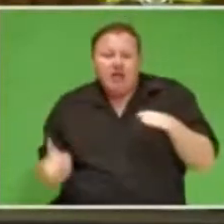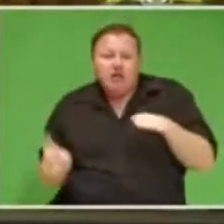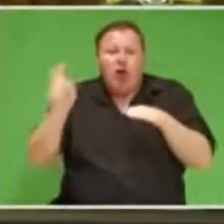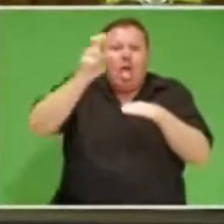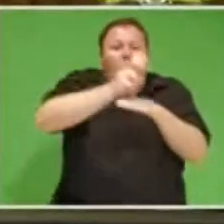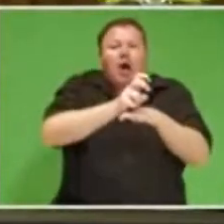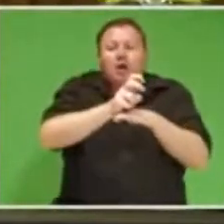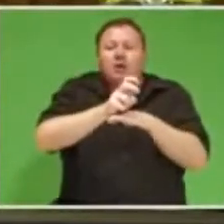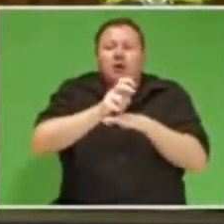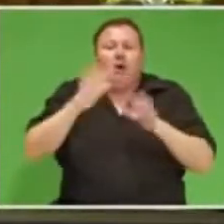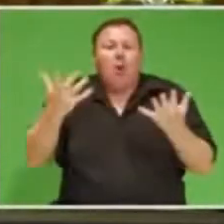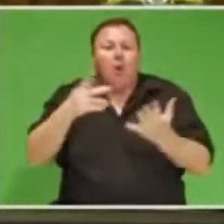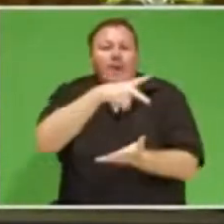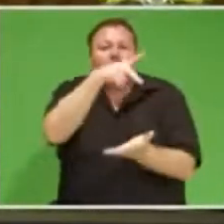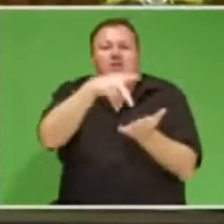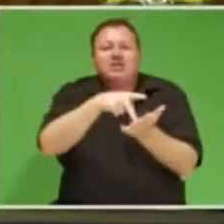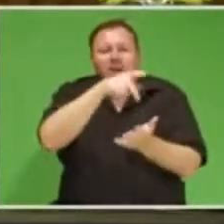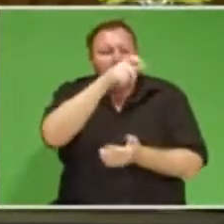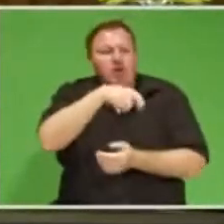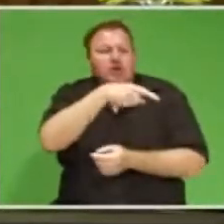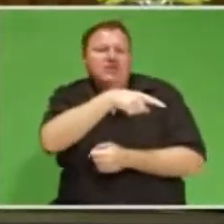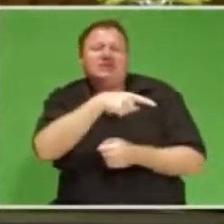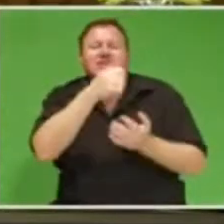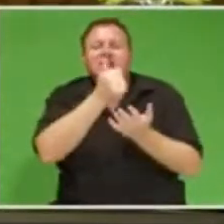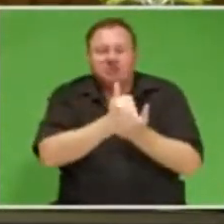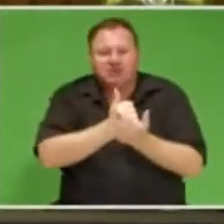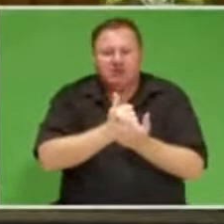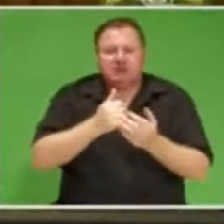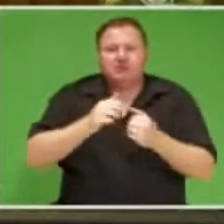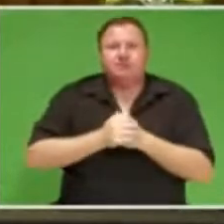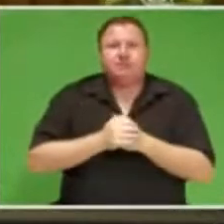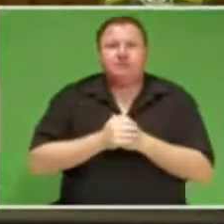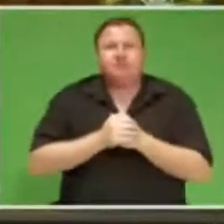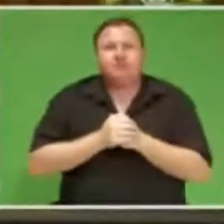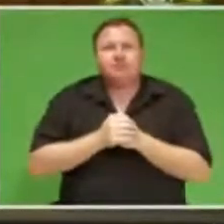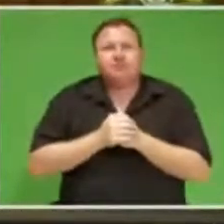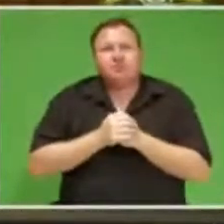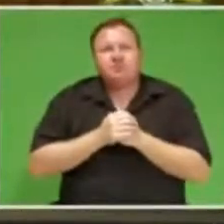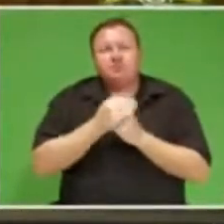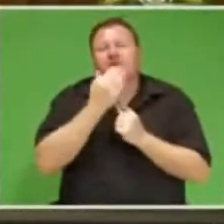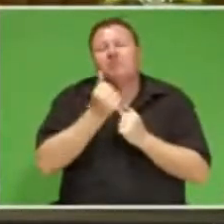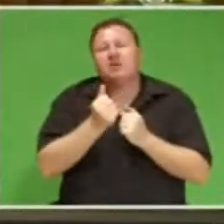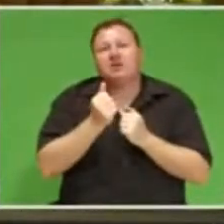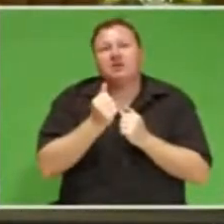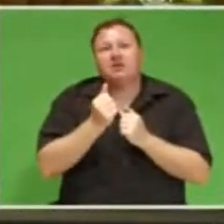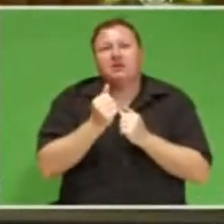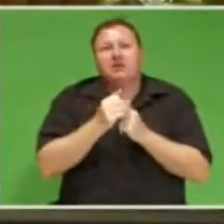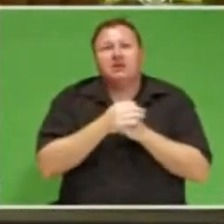a principal is sitting. And I think that's the only reason. And please allow me, Honorable